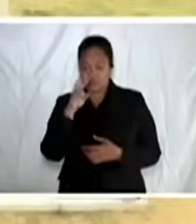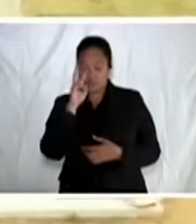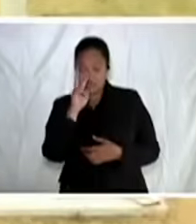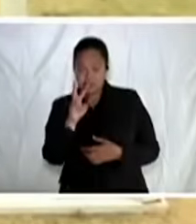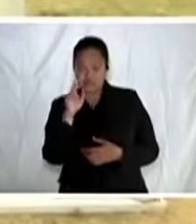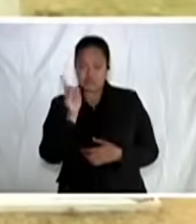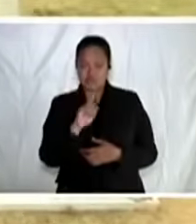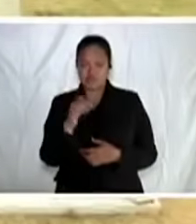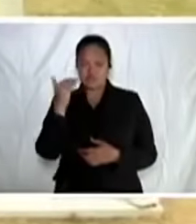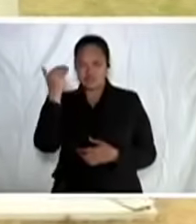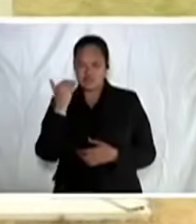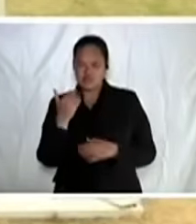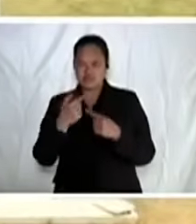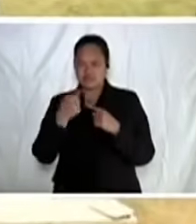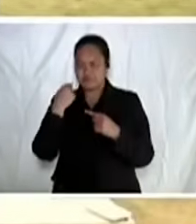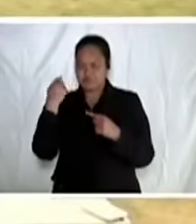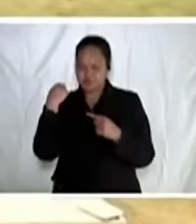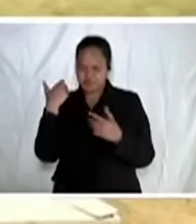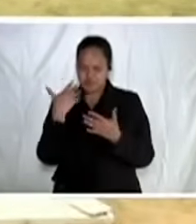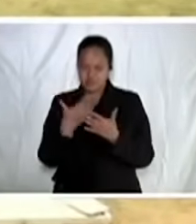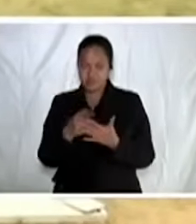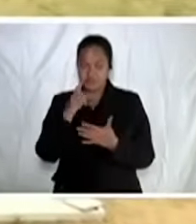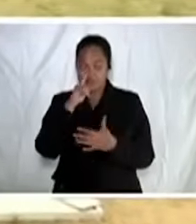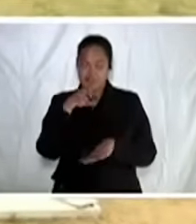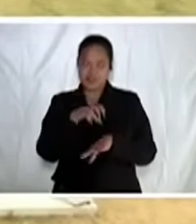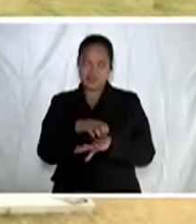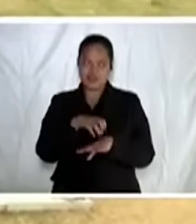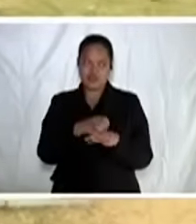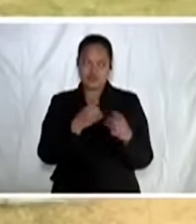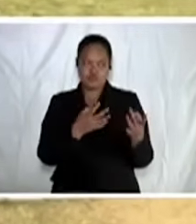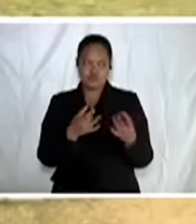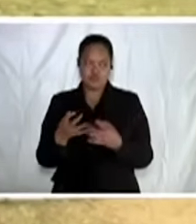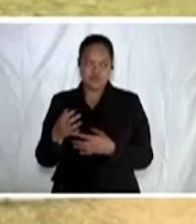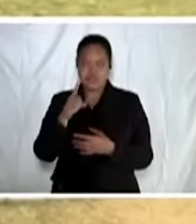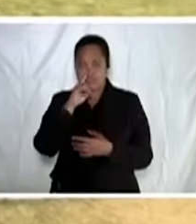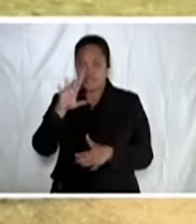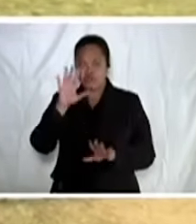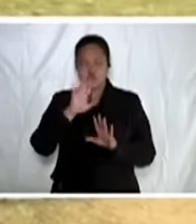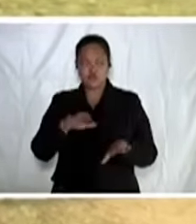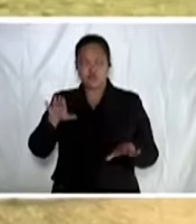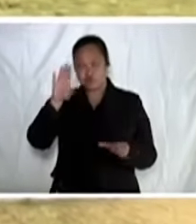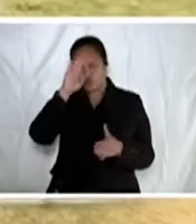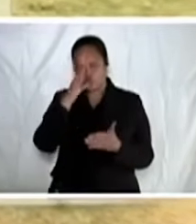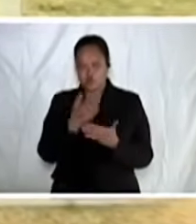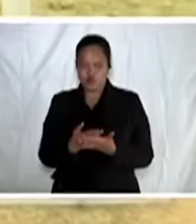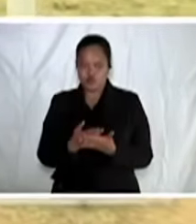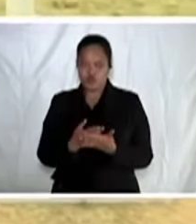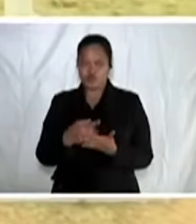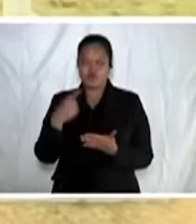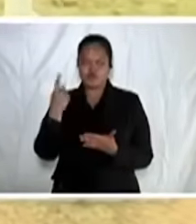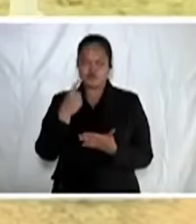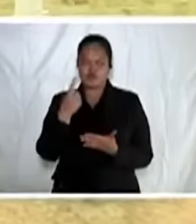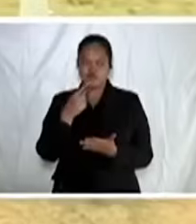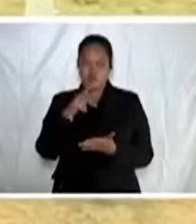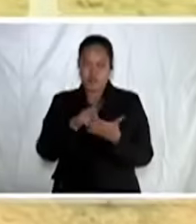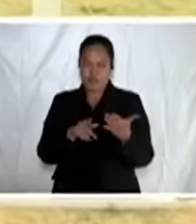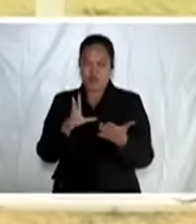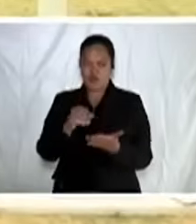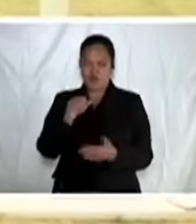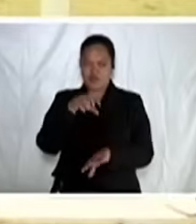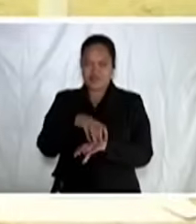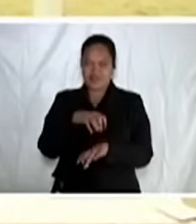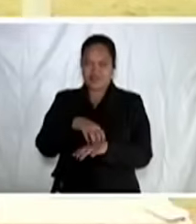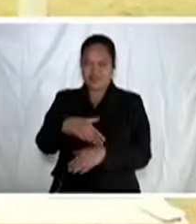dona ngona lek sauti da rede na keke warutaki da rede reto na ngoni buli erto tiki tiko ni songo ngo karsa